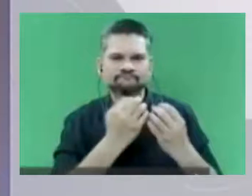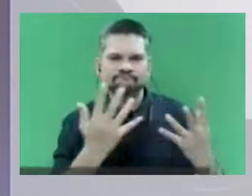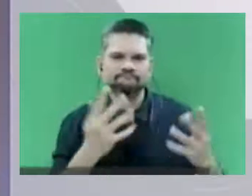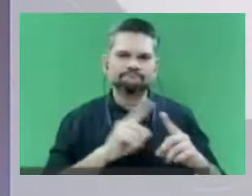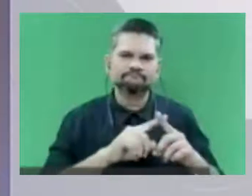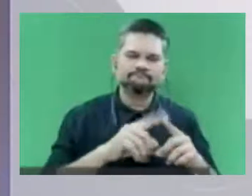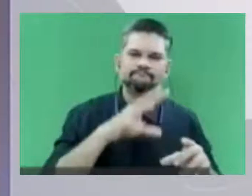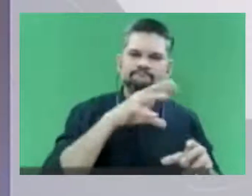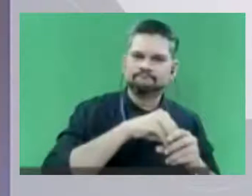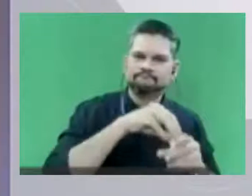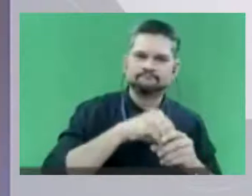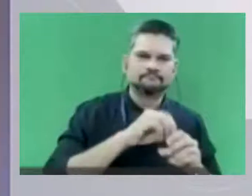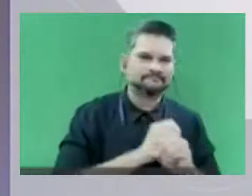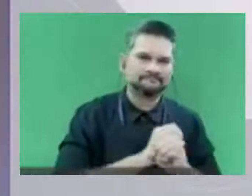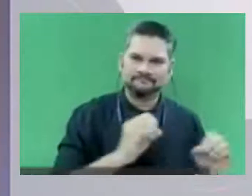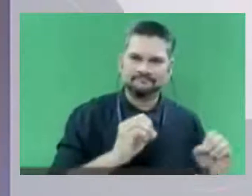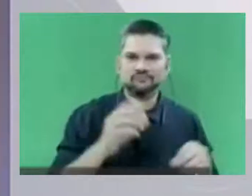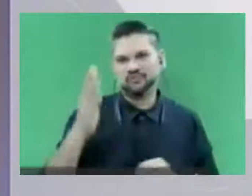Vashkar bhai, because you've read that.